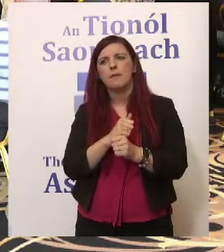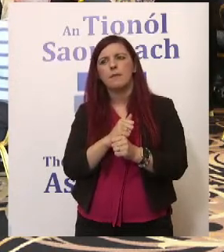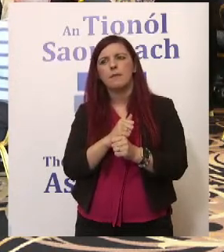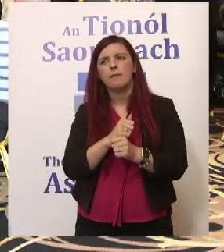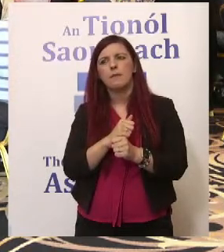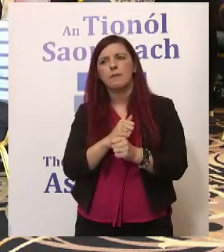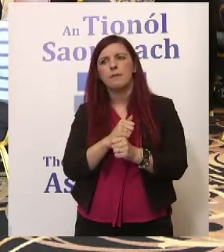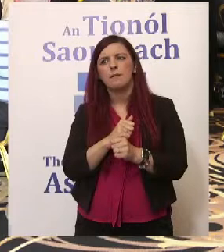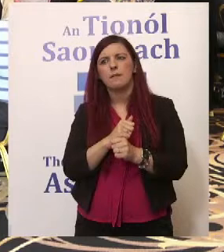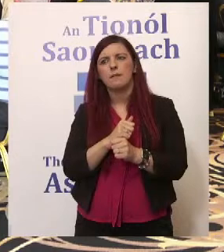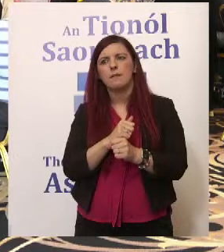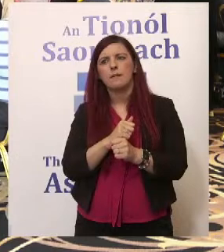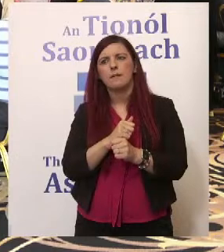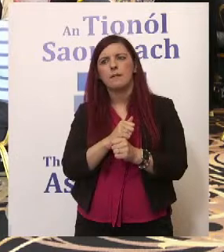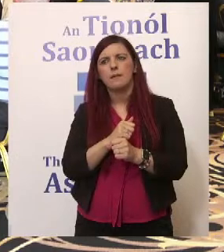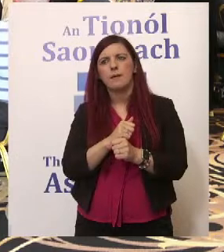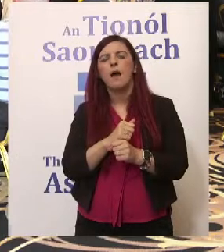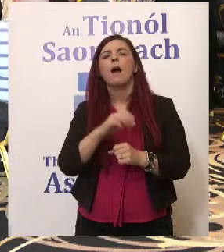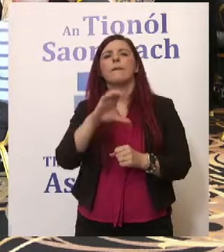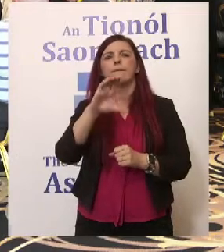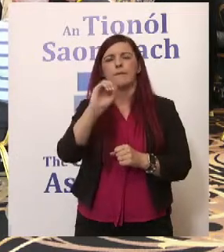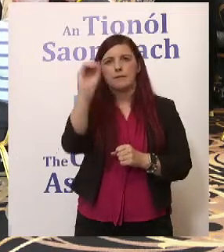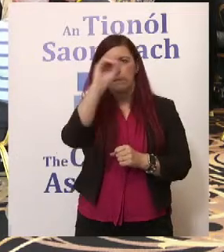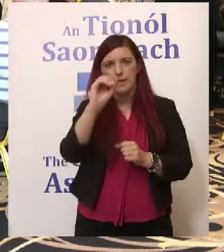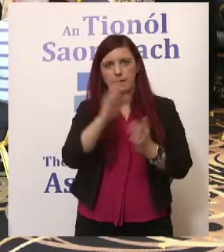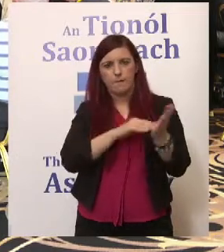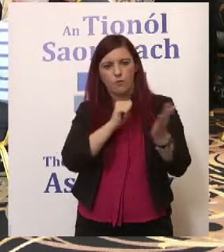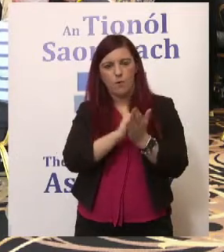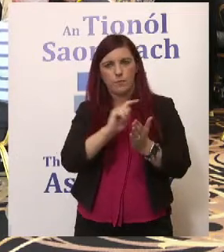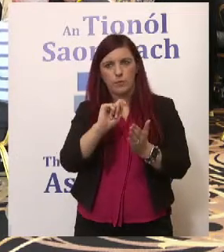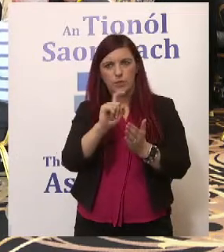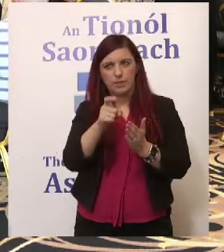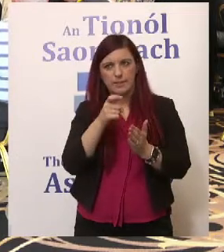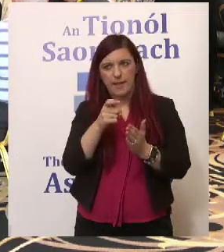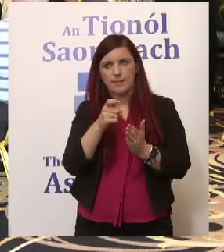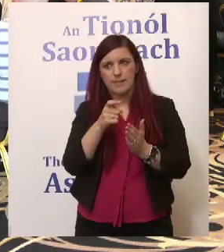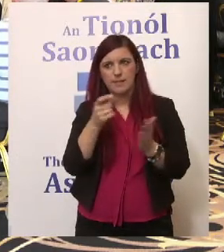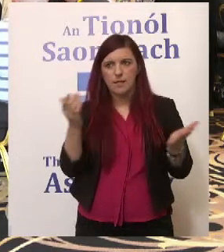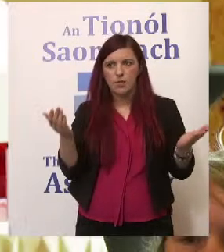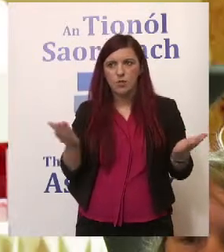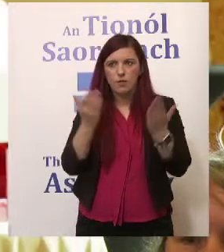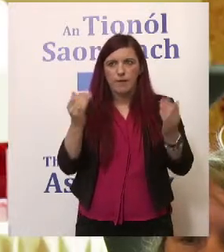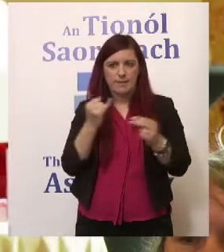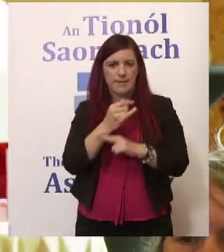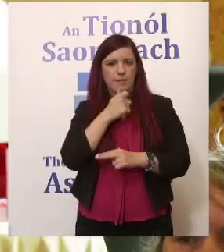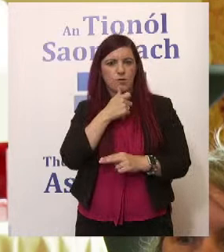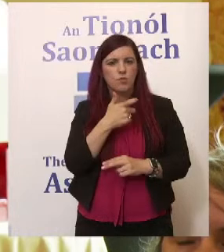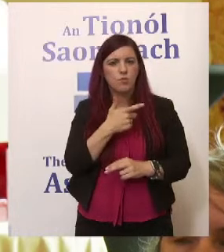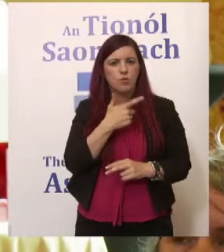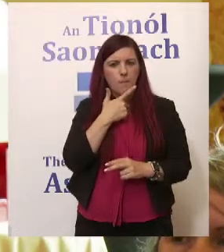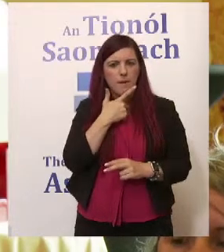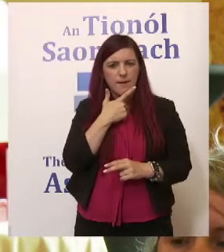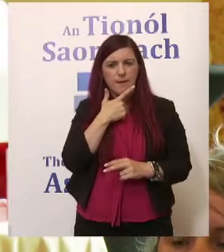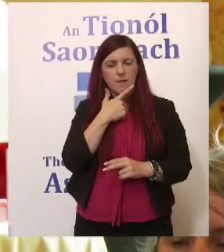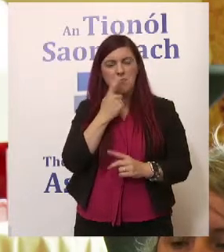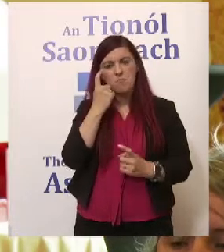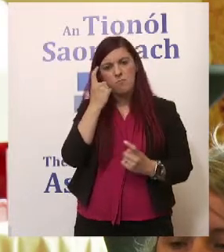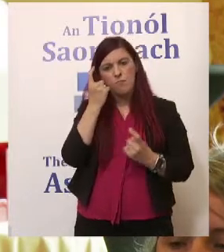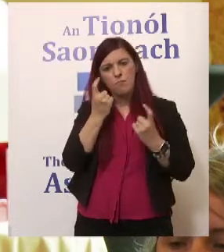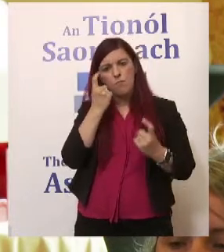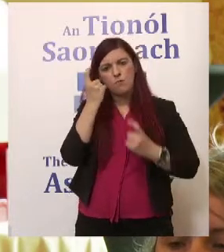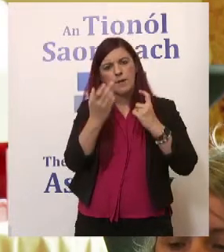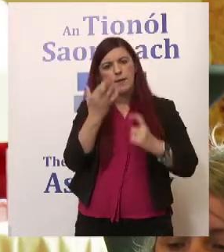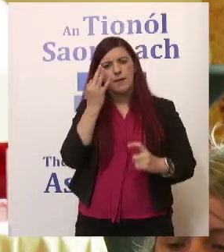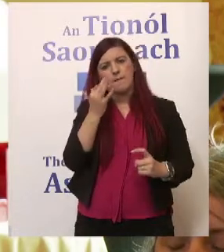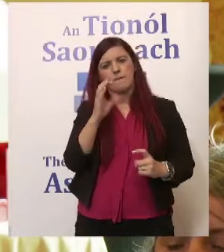oh God, I'm going blank now, corporation tax is generated in Dublin. And I was wondering if the Chambers